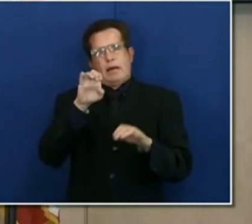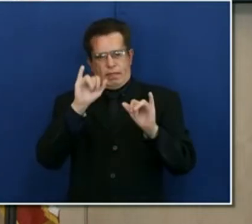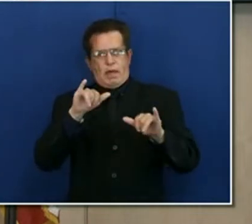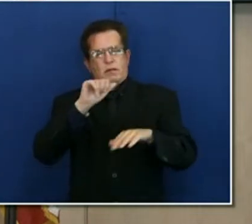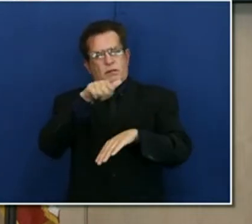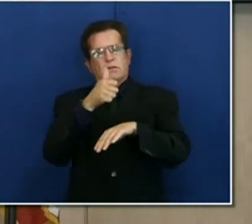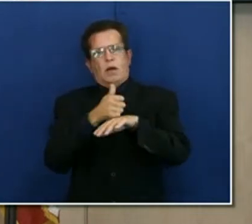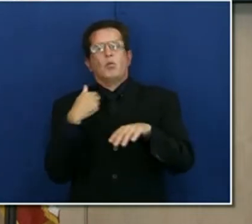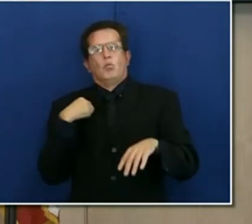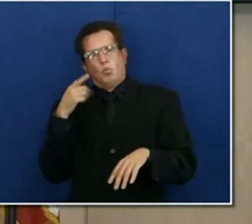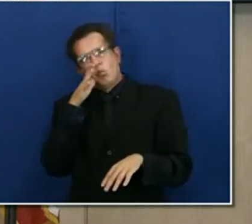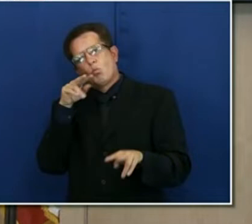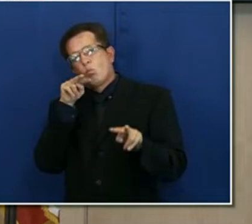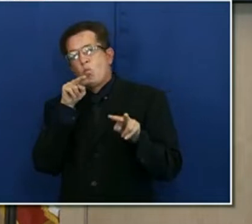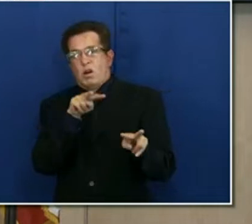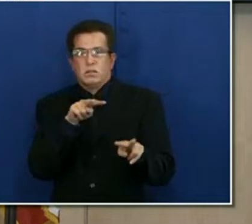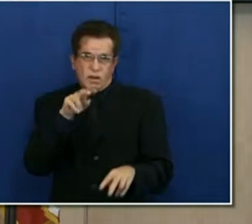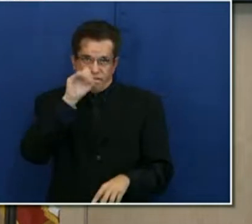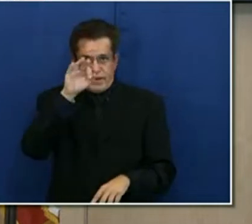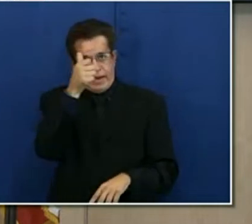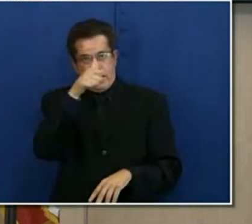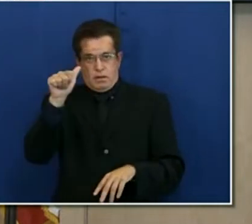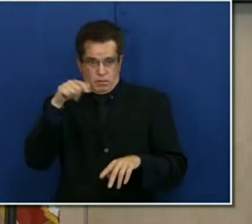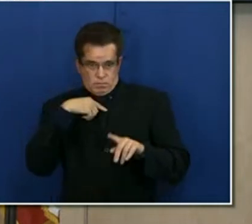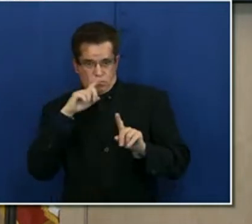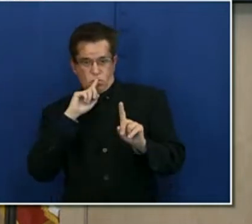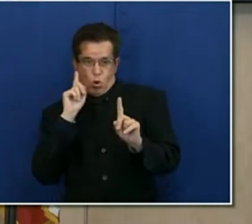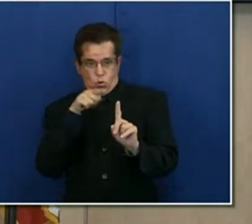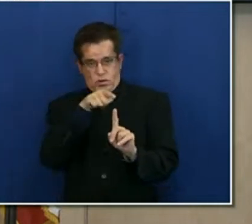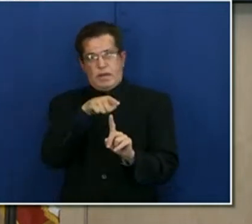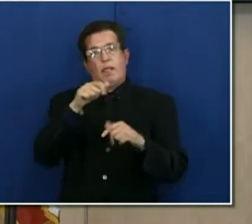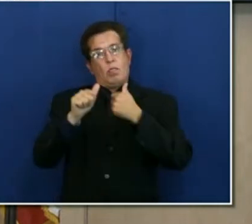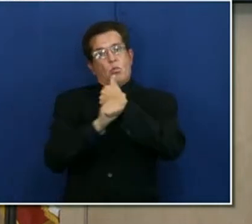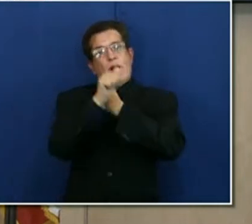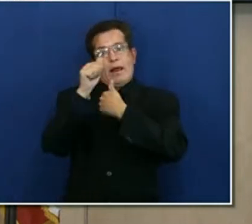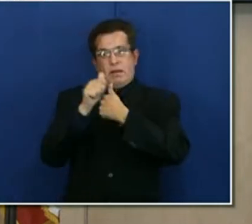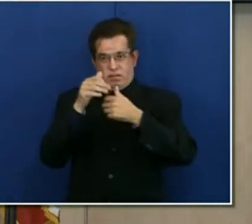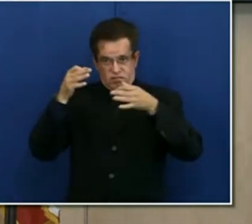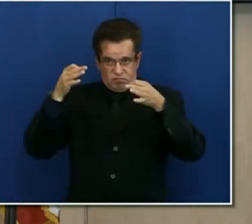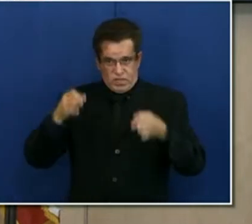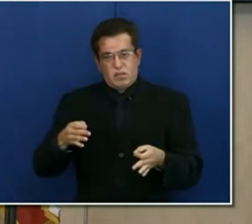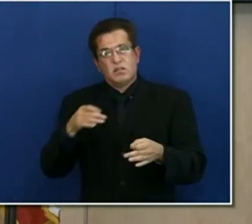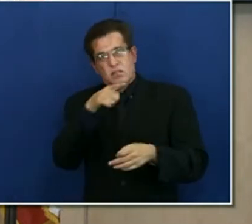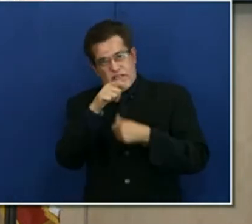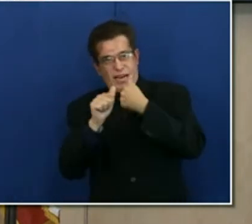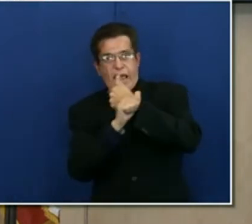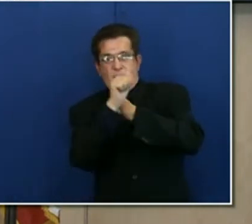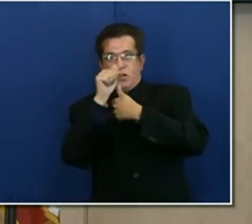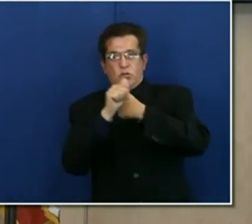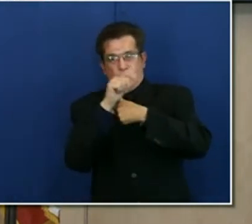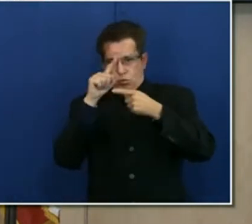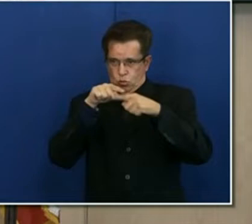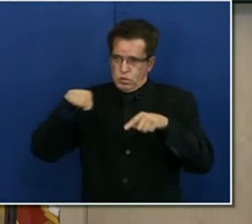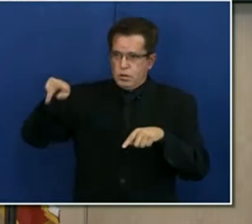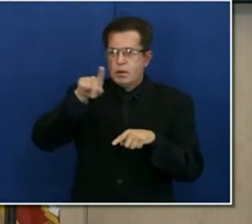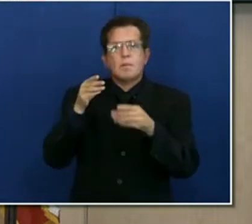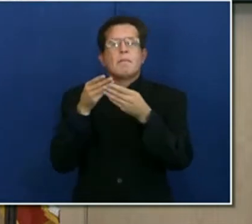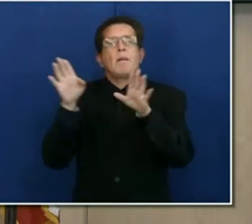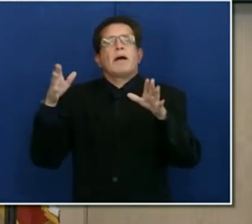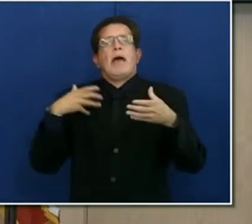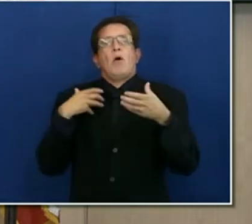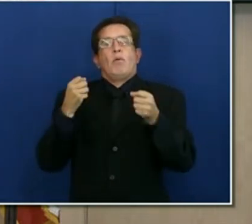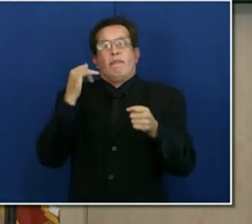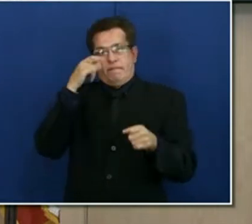have mentioned in the past, if an outbreak setting is deemed a threat to the public's health, and if there is an action the public needs